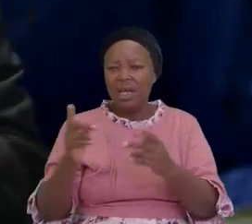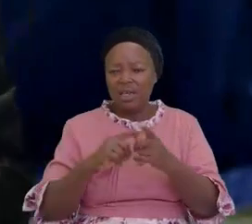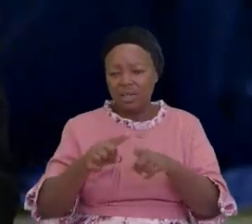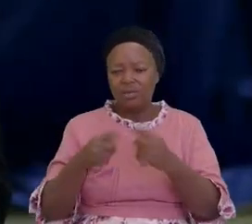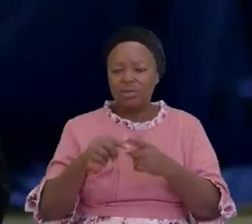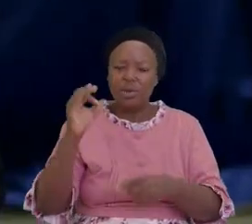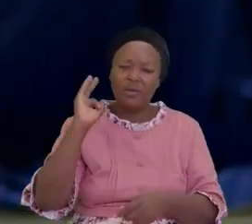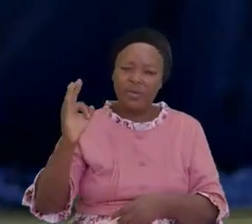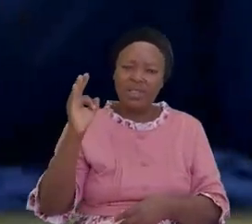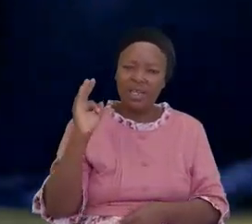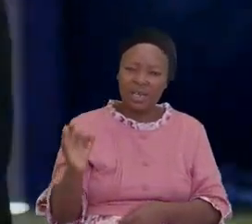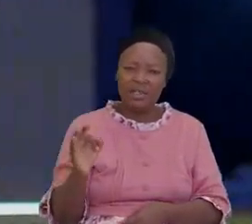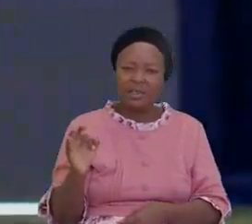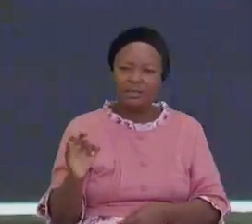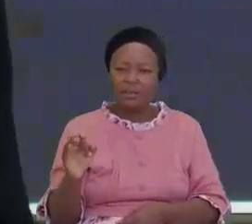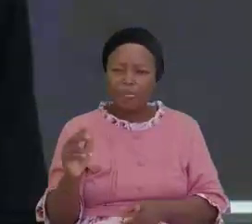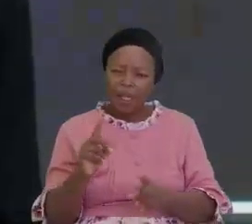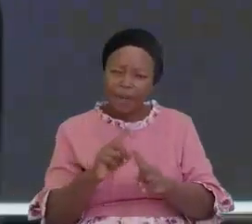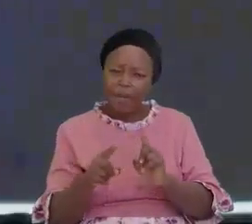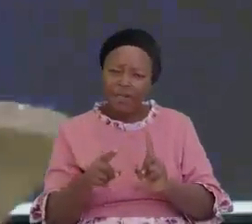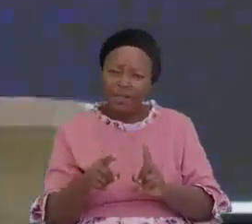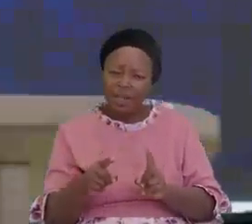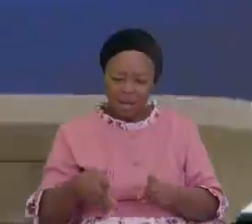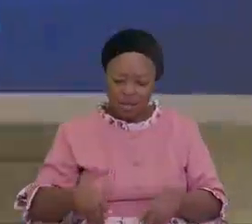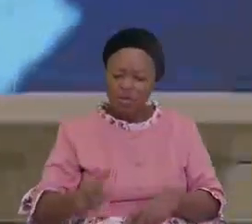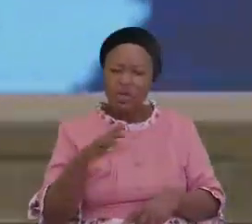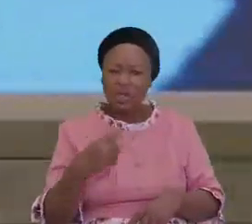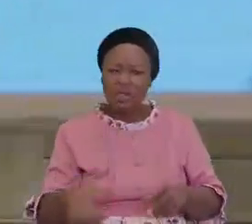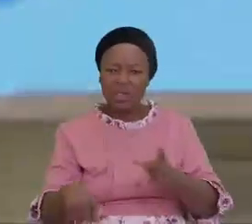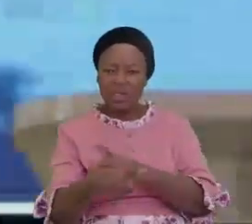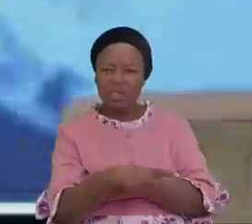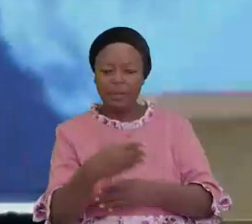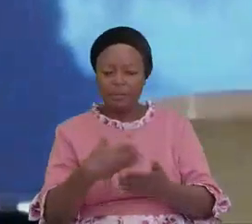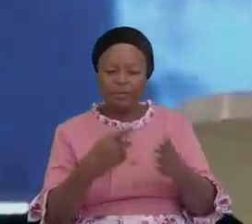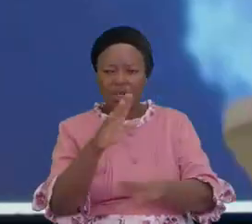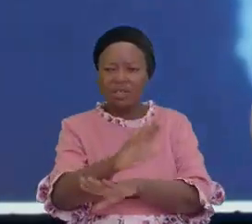evangelize. But during the day before the evening meeting,